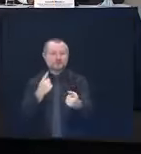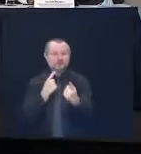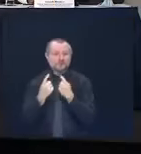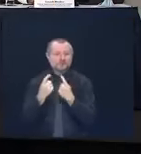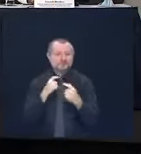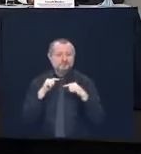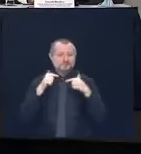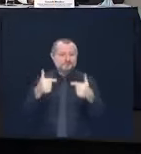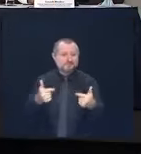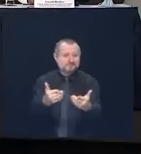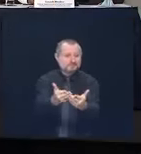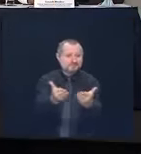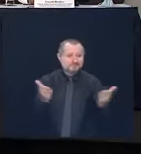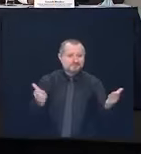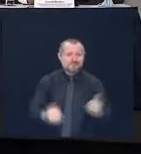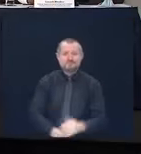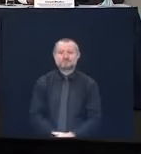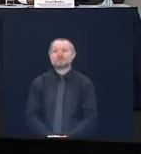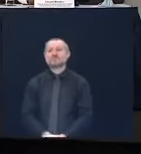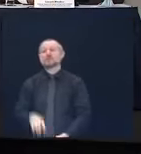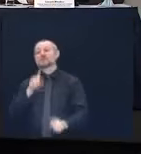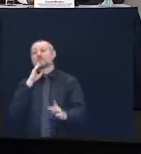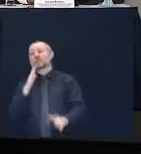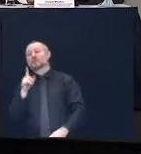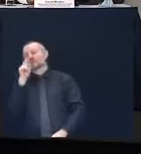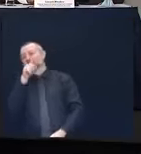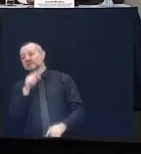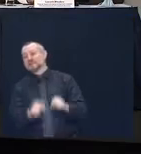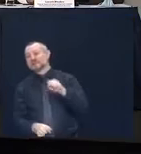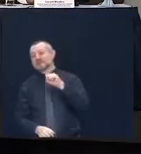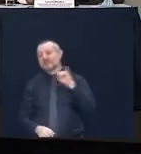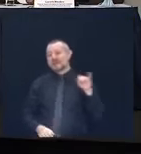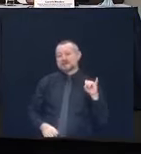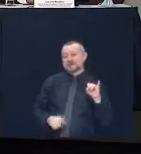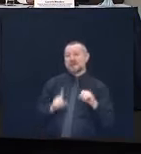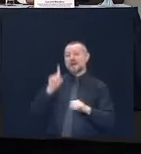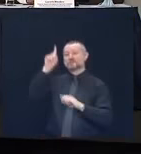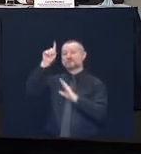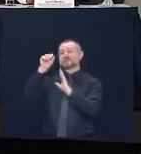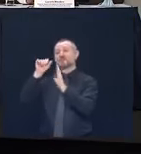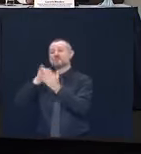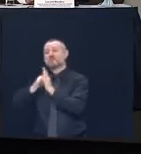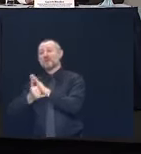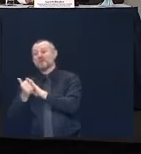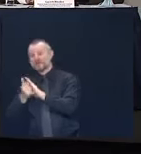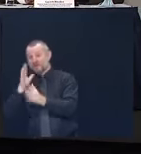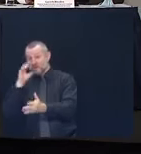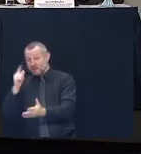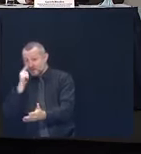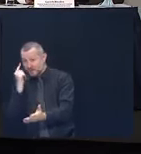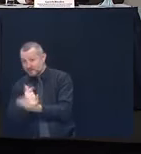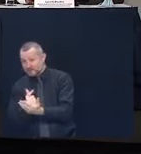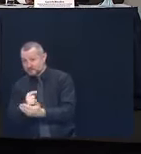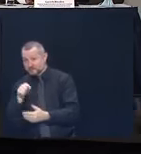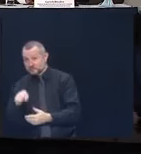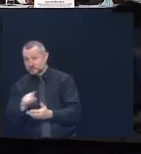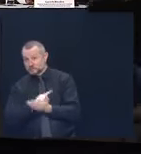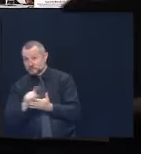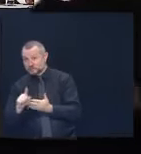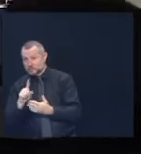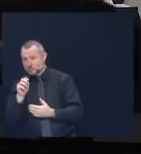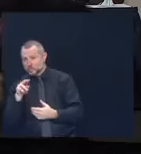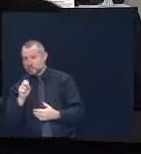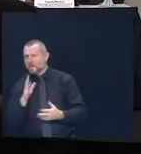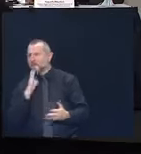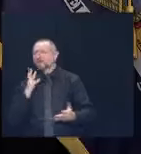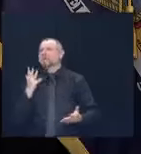Yeah, so on Staten Island and Upper Manhattan, you're saying they will go into different zones this week, or you're saying it looks like they're